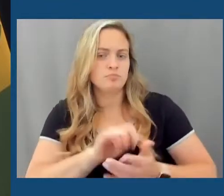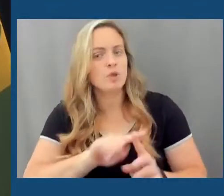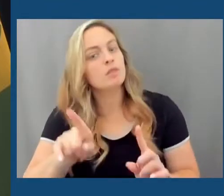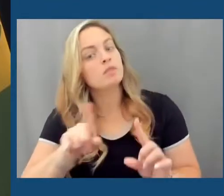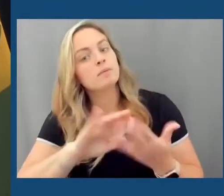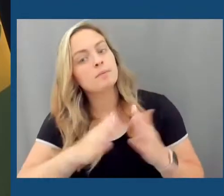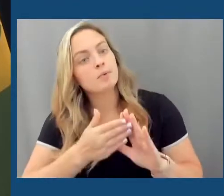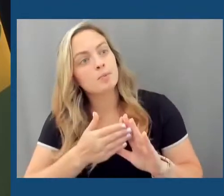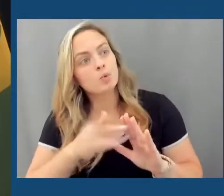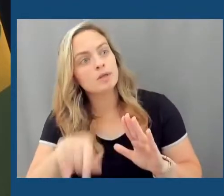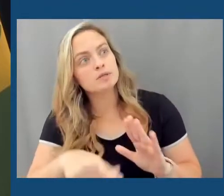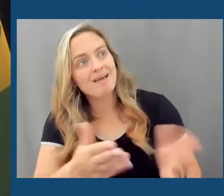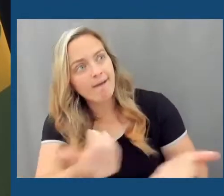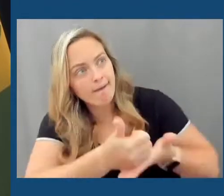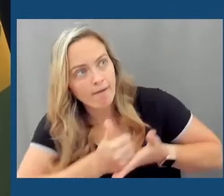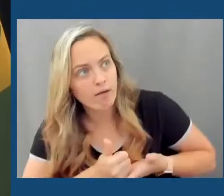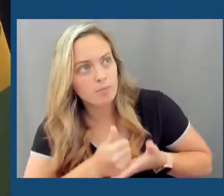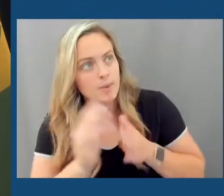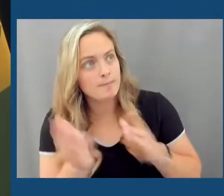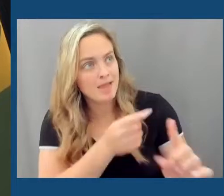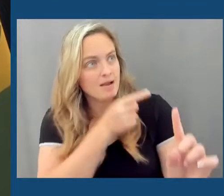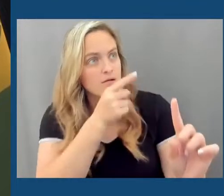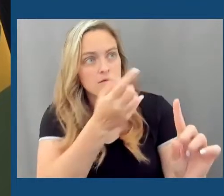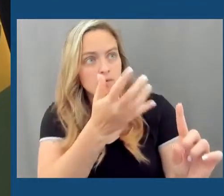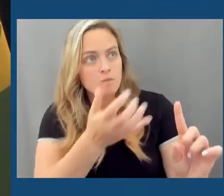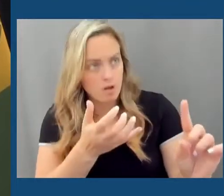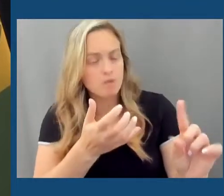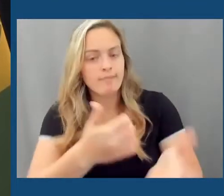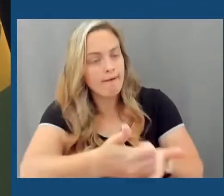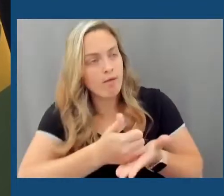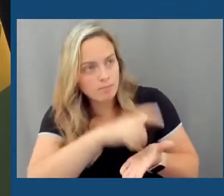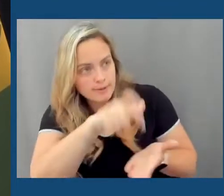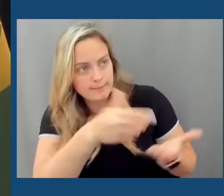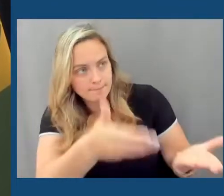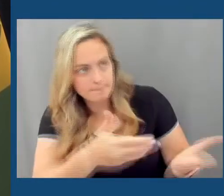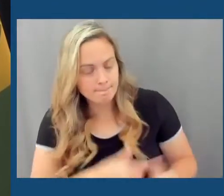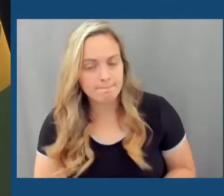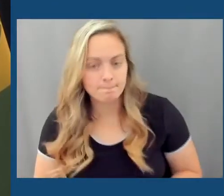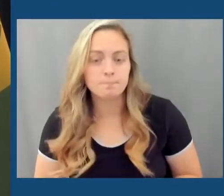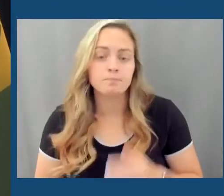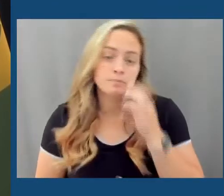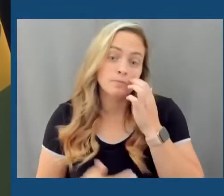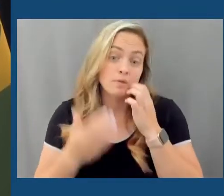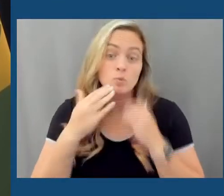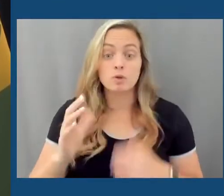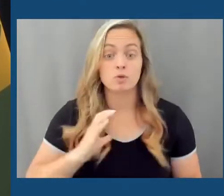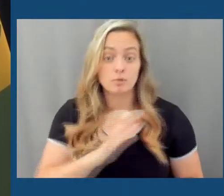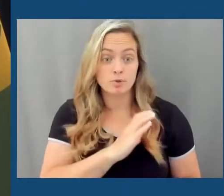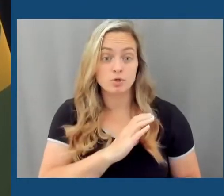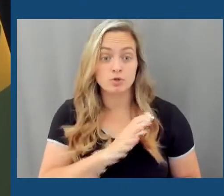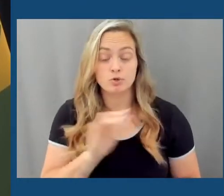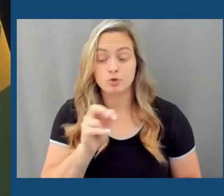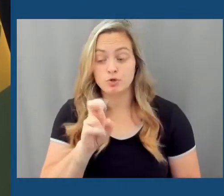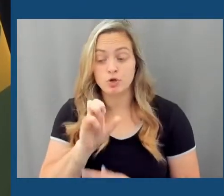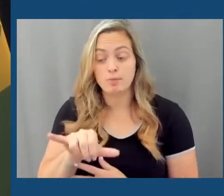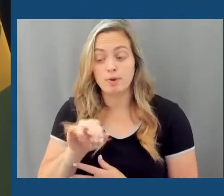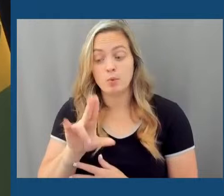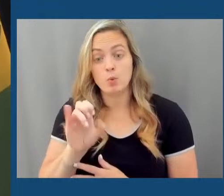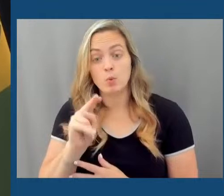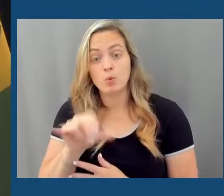plan. This is our vision. I also want to thank, in addition to the commissioner, Jeremy Cooney, who is now